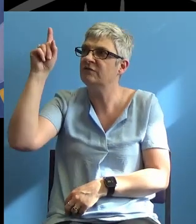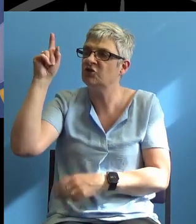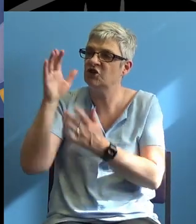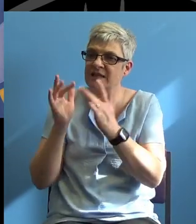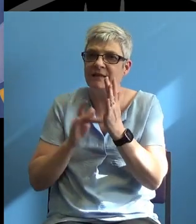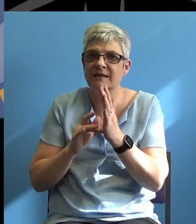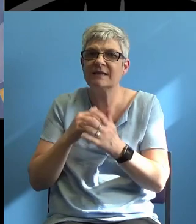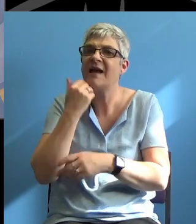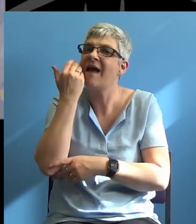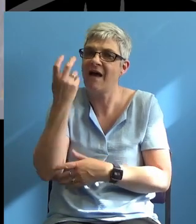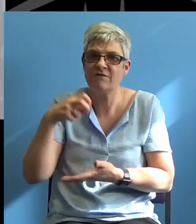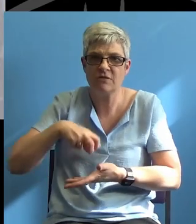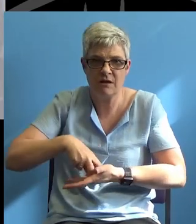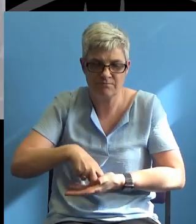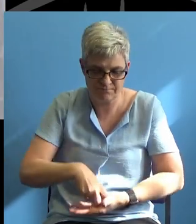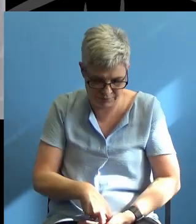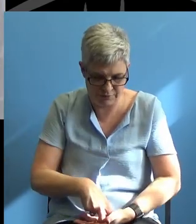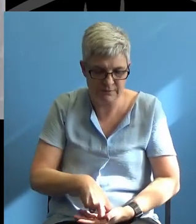bow.